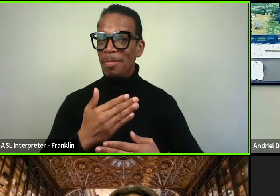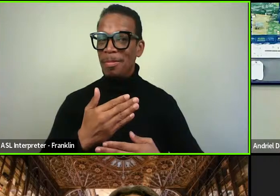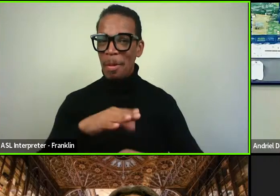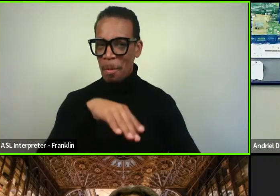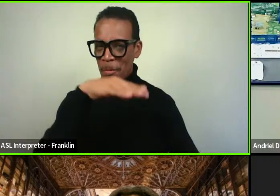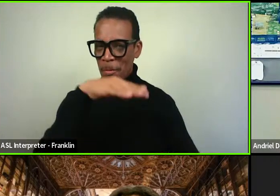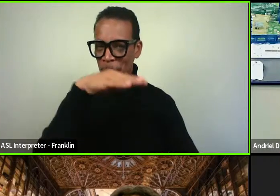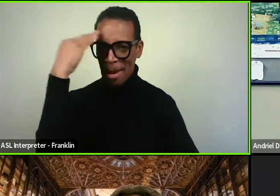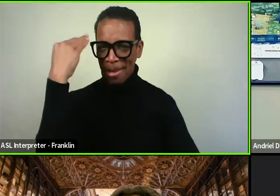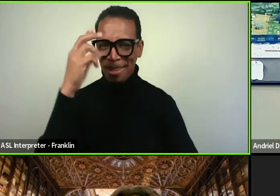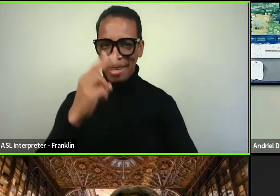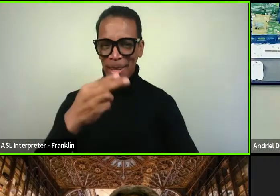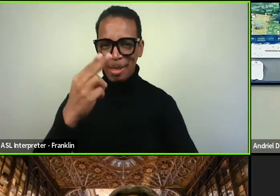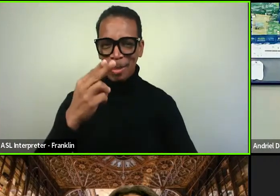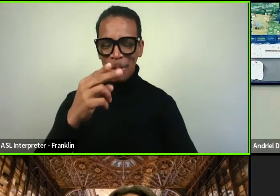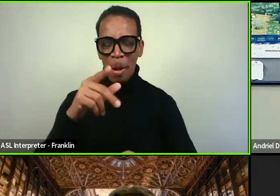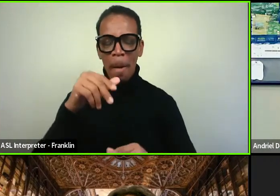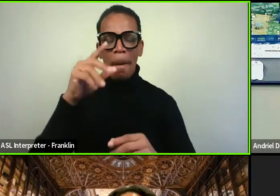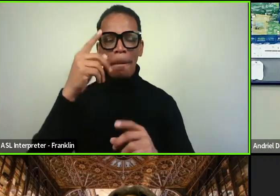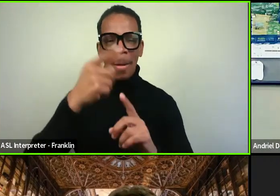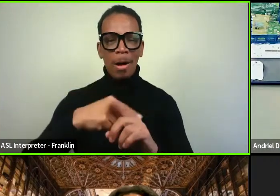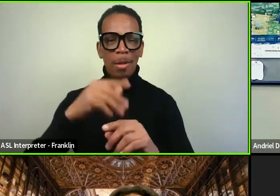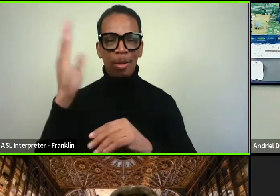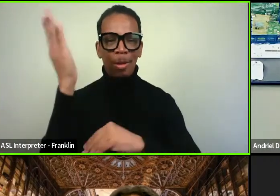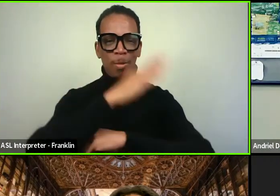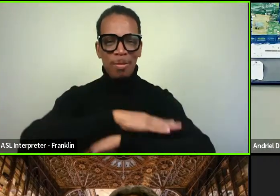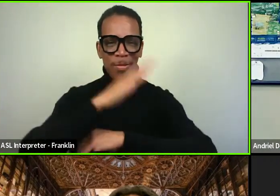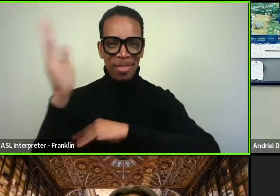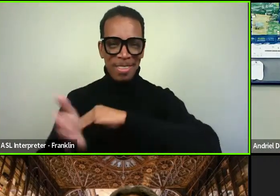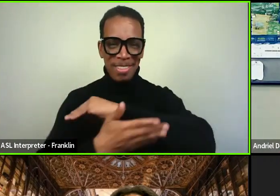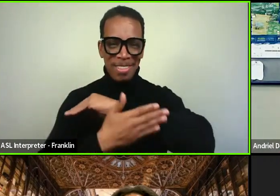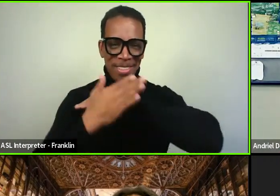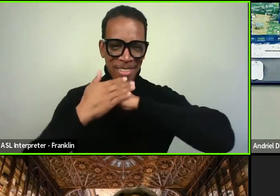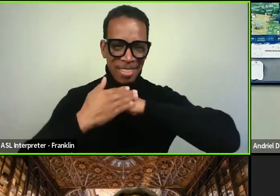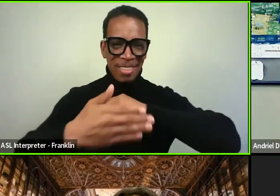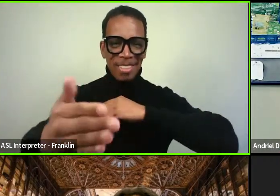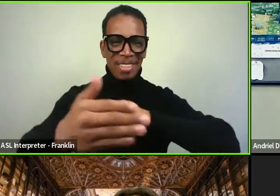Black History Month, folks. 365. Take care. Bye, everyone. Thank you.